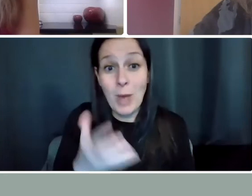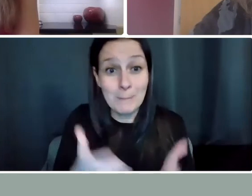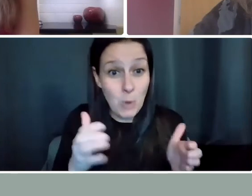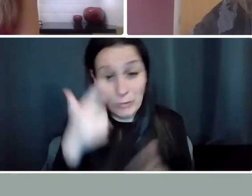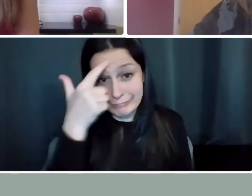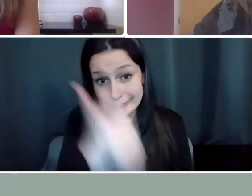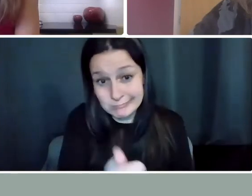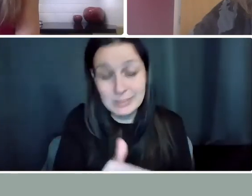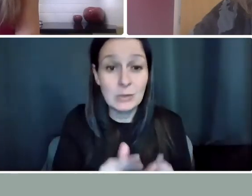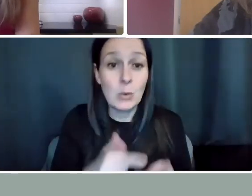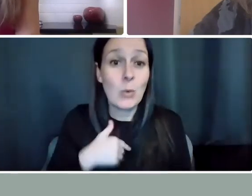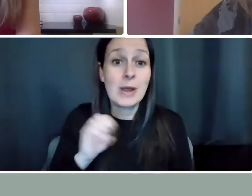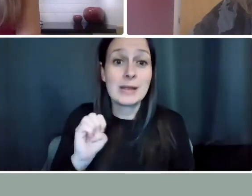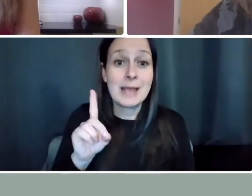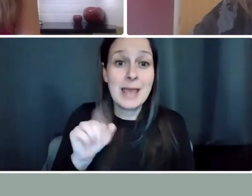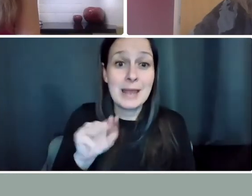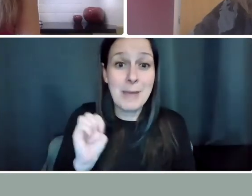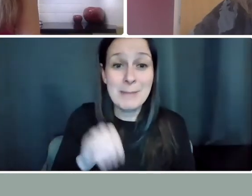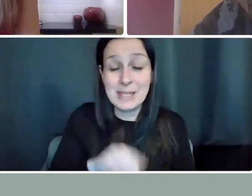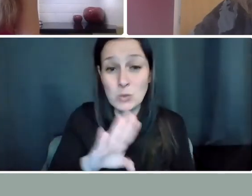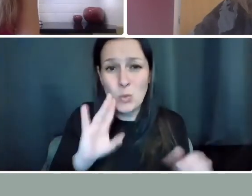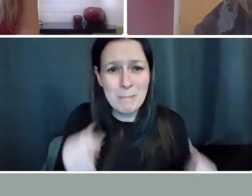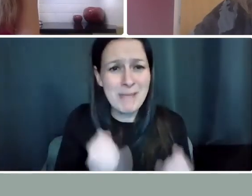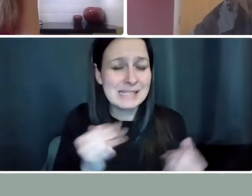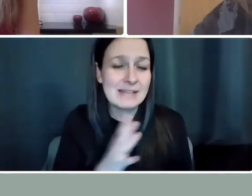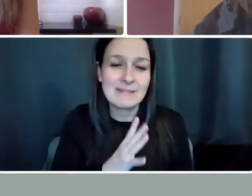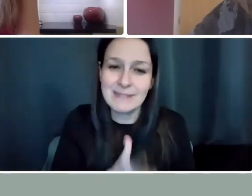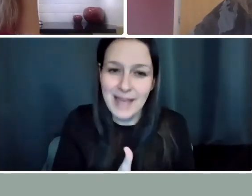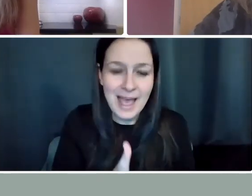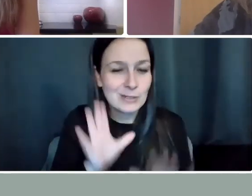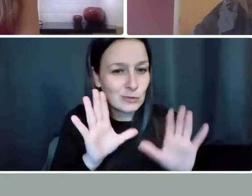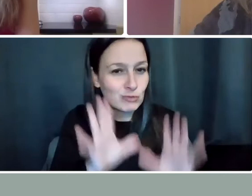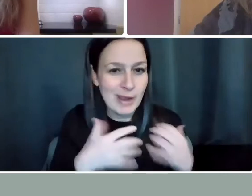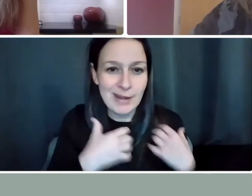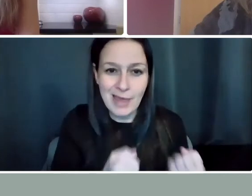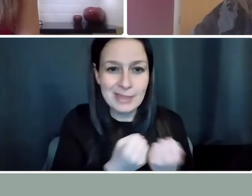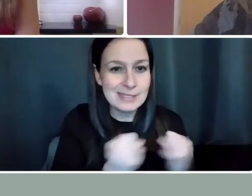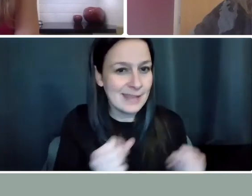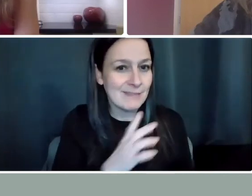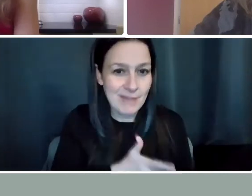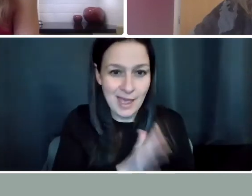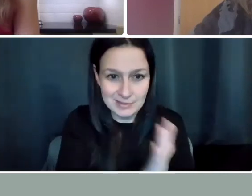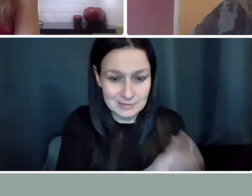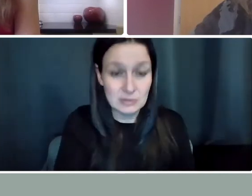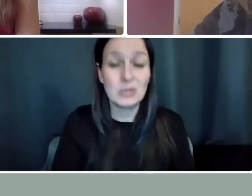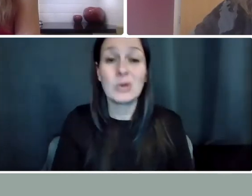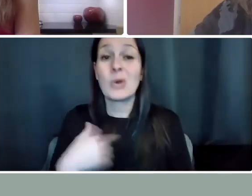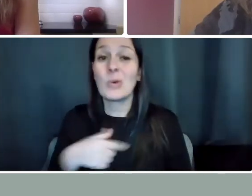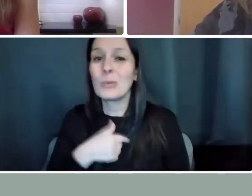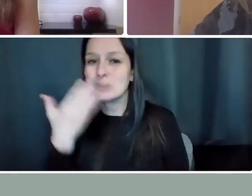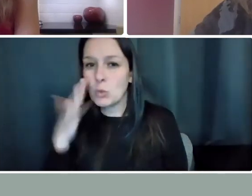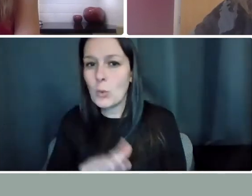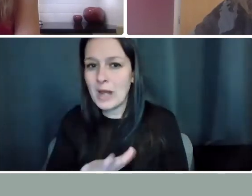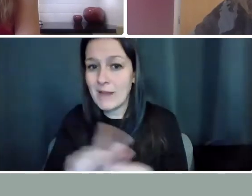put edamame in your pasta, that's all great, healthy, safe, and fine. What we don't know enough